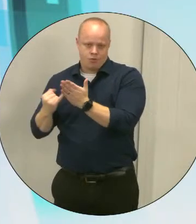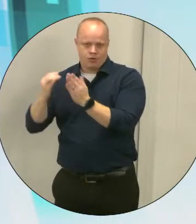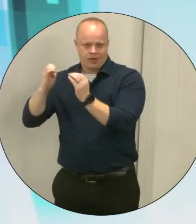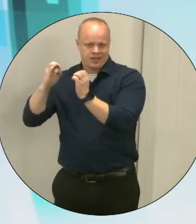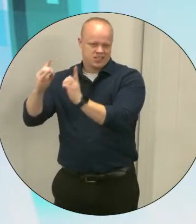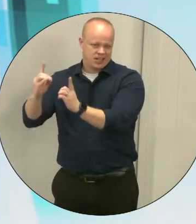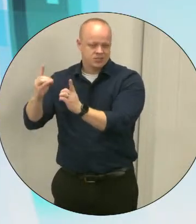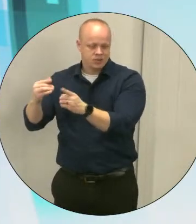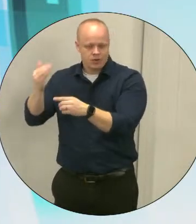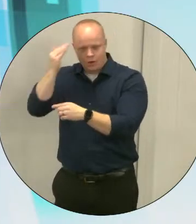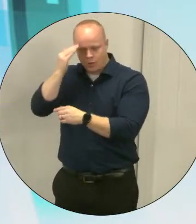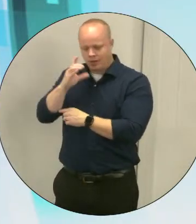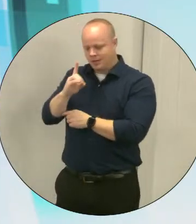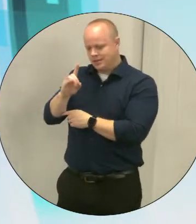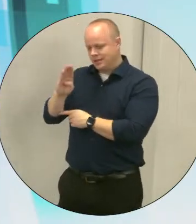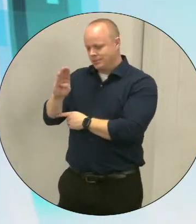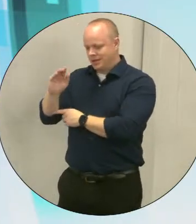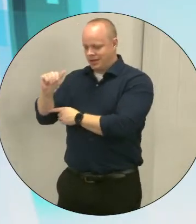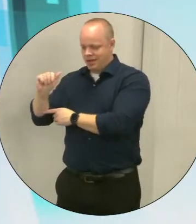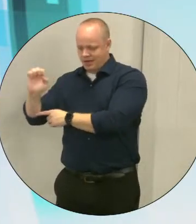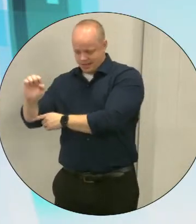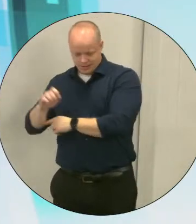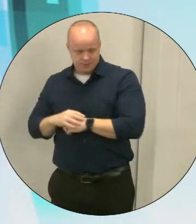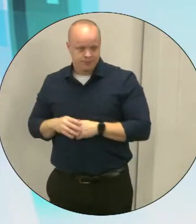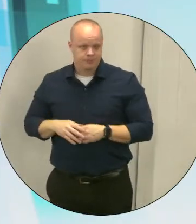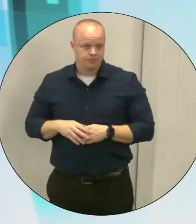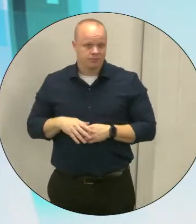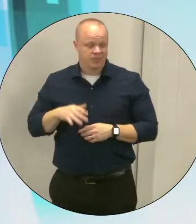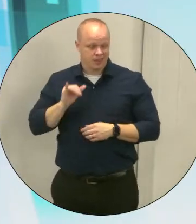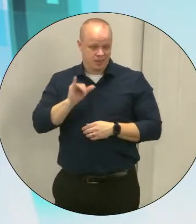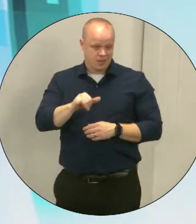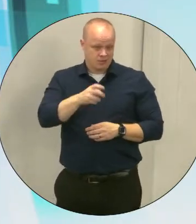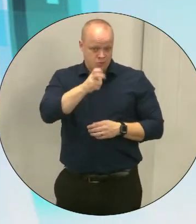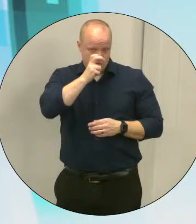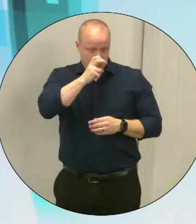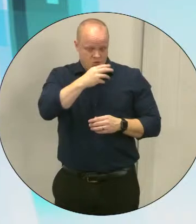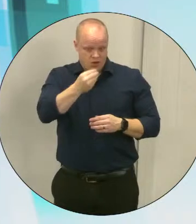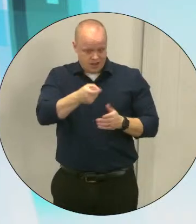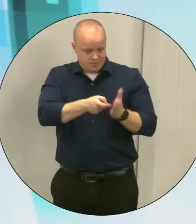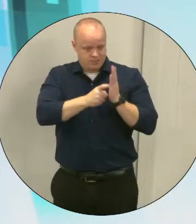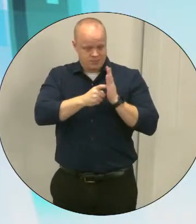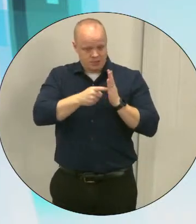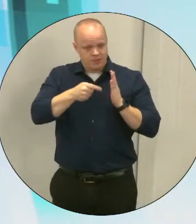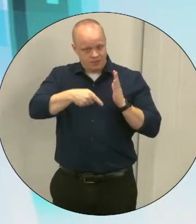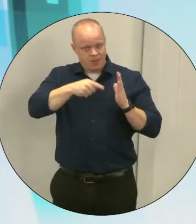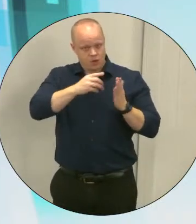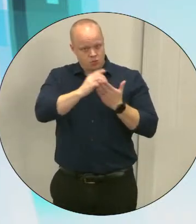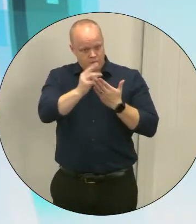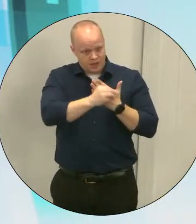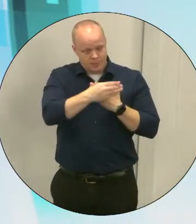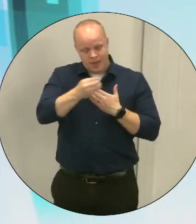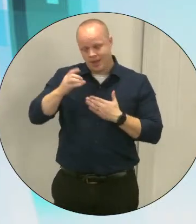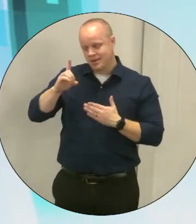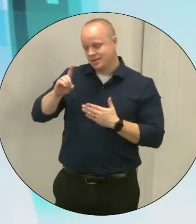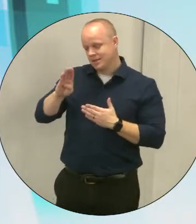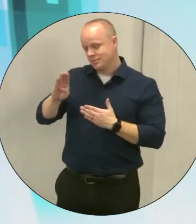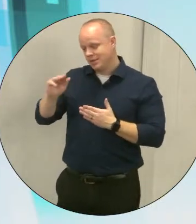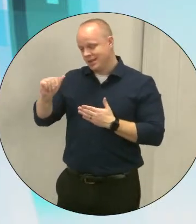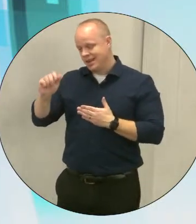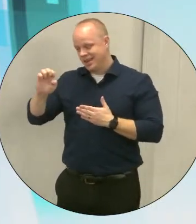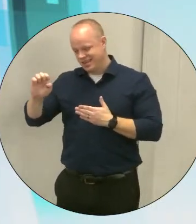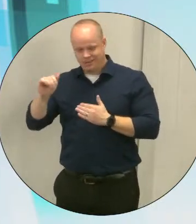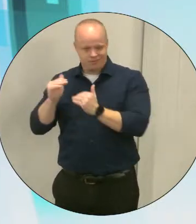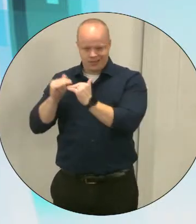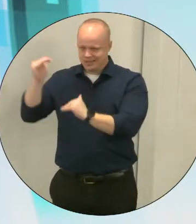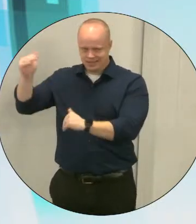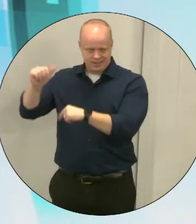also known as DBAE. The rigor and the demands of the ORF curriculum and DBAE exceeds